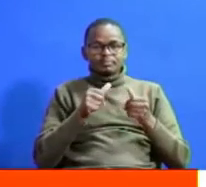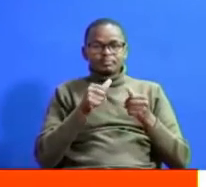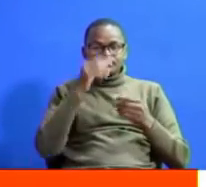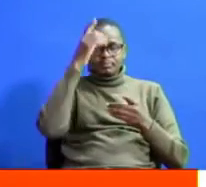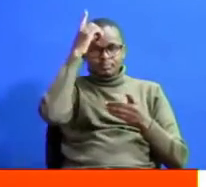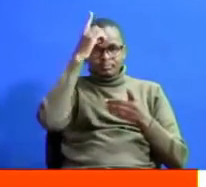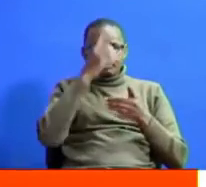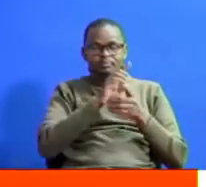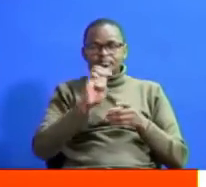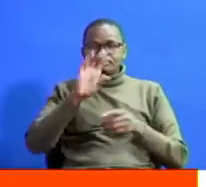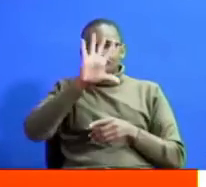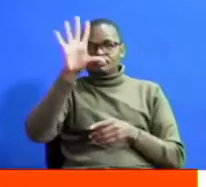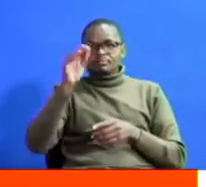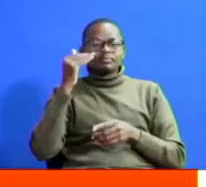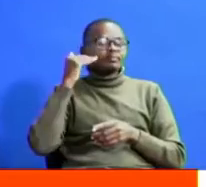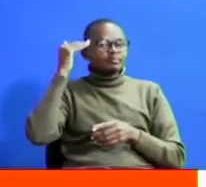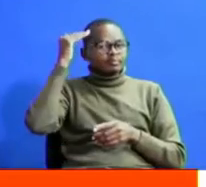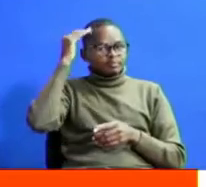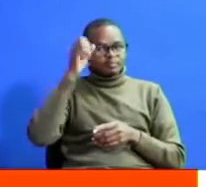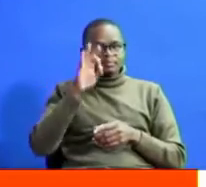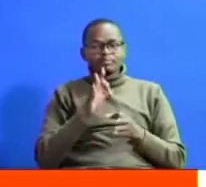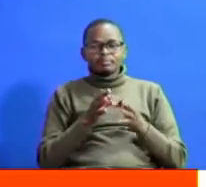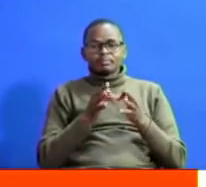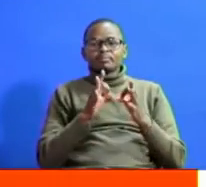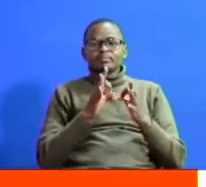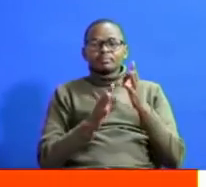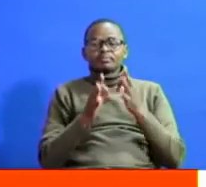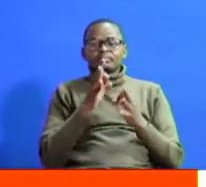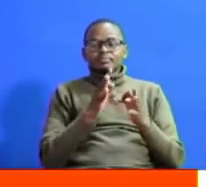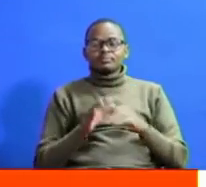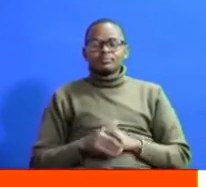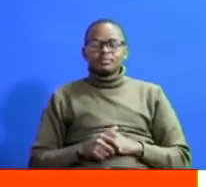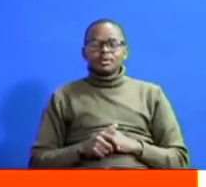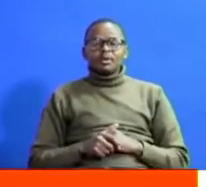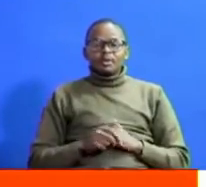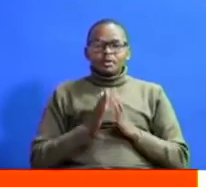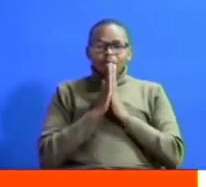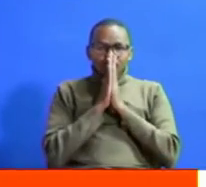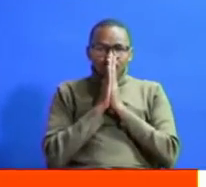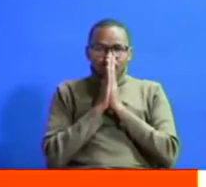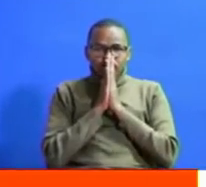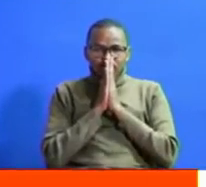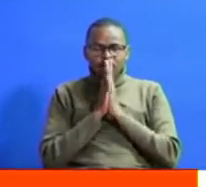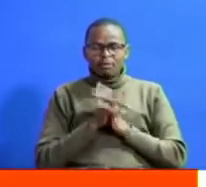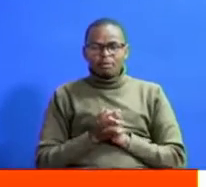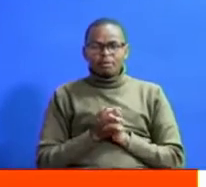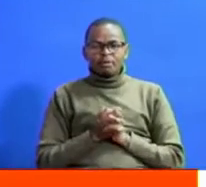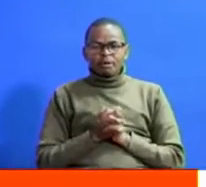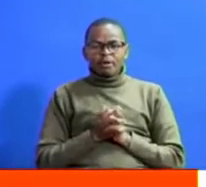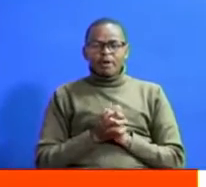at the East African Court of Justice. Kevin Omondi, KUTV.